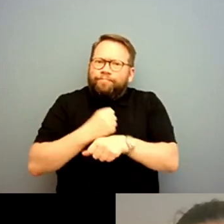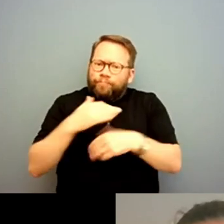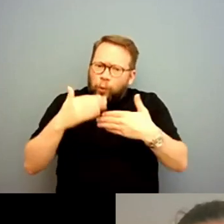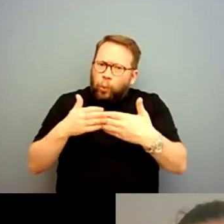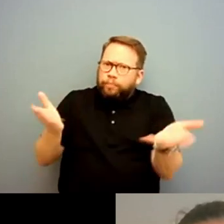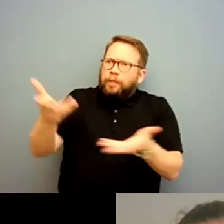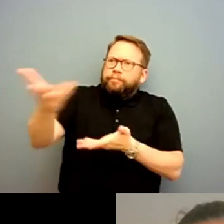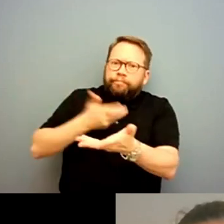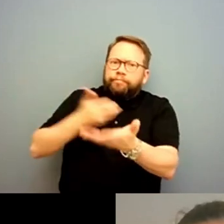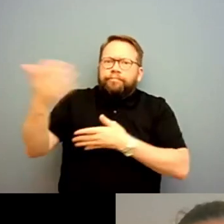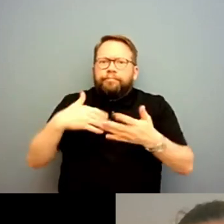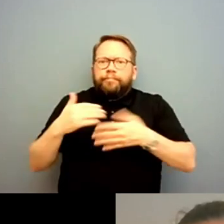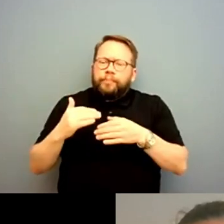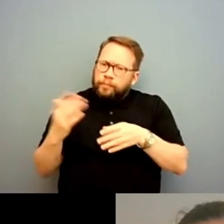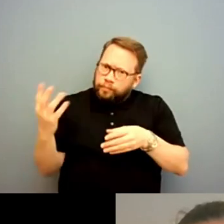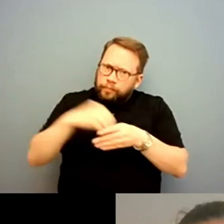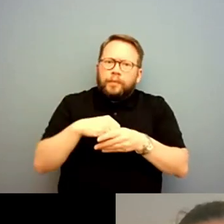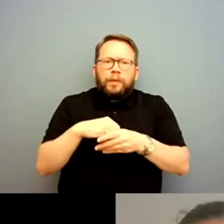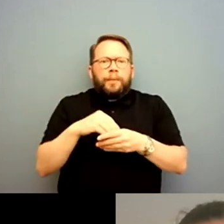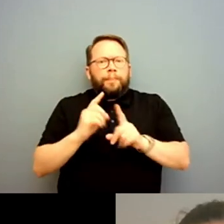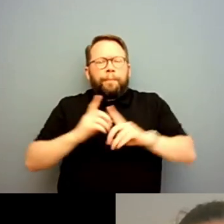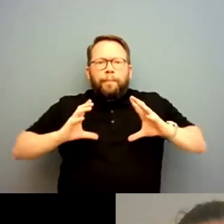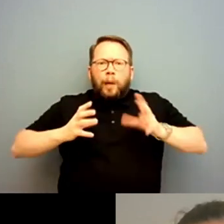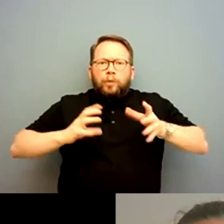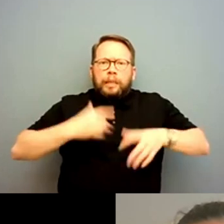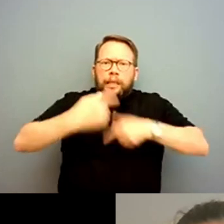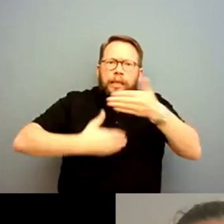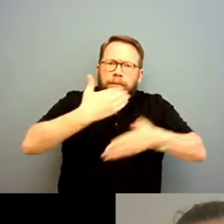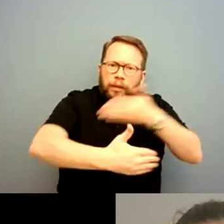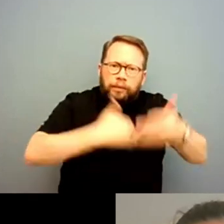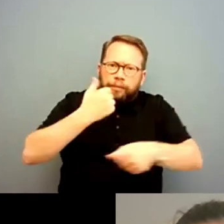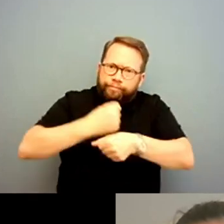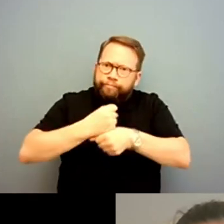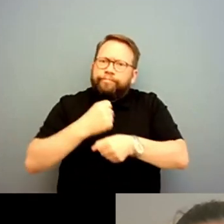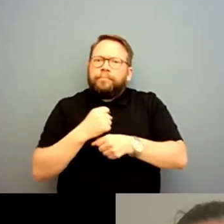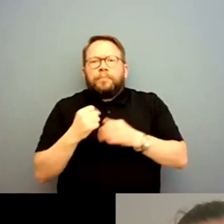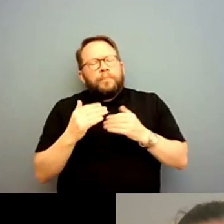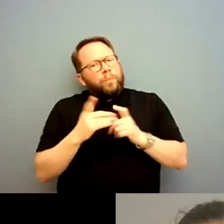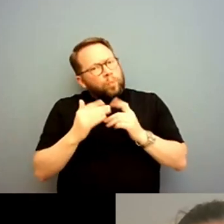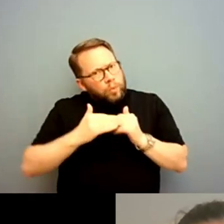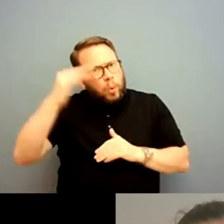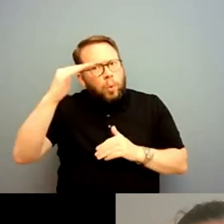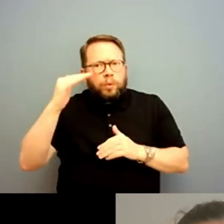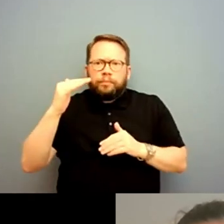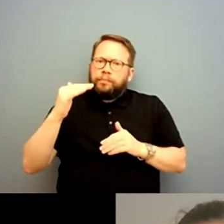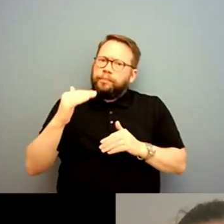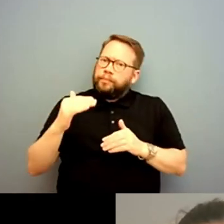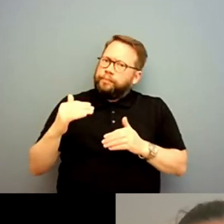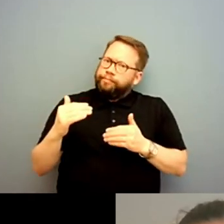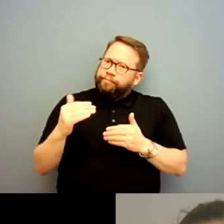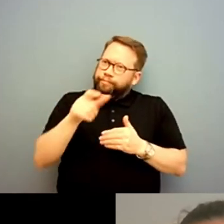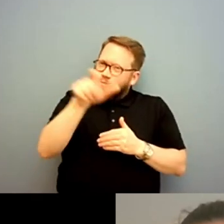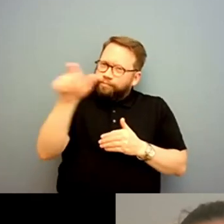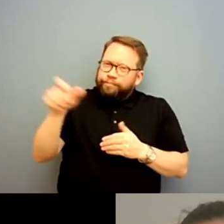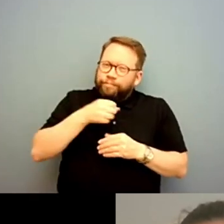of considering drafting a treaty into their own hands and interacting very much with governments very